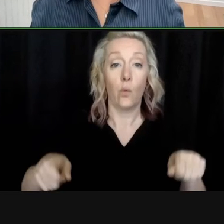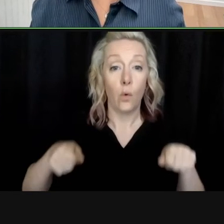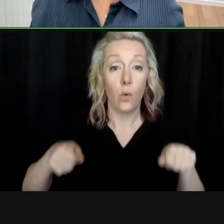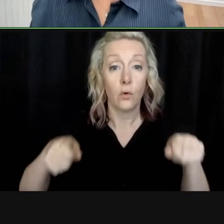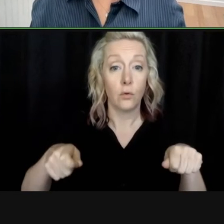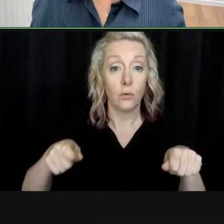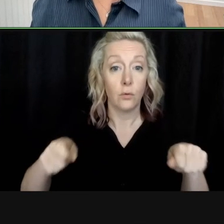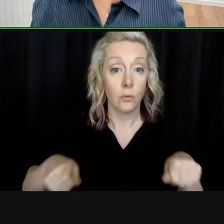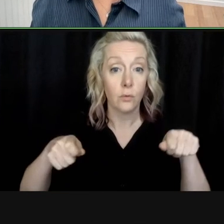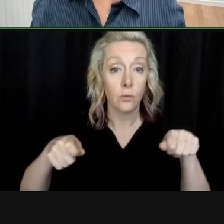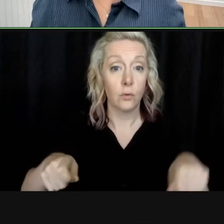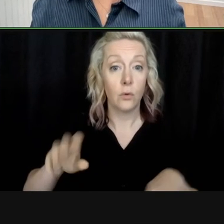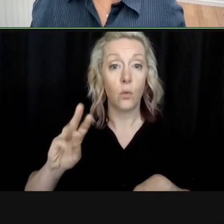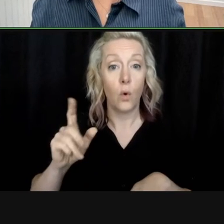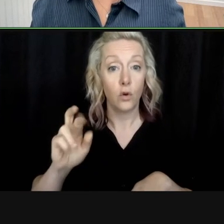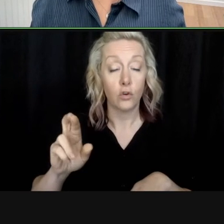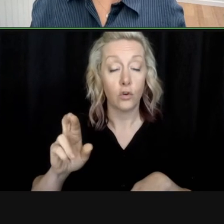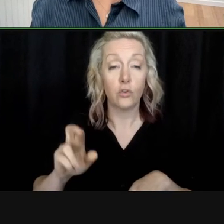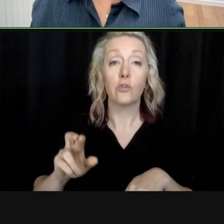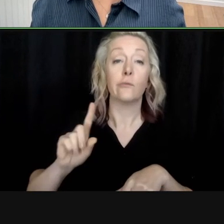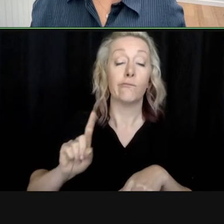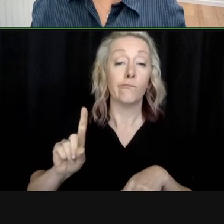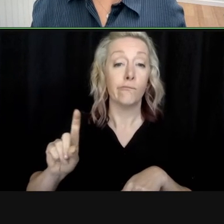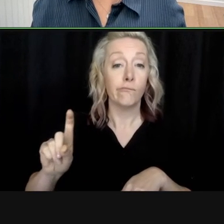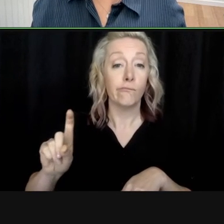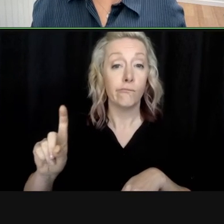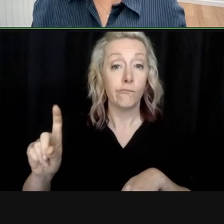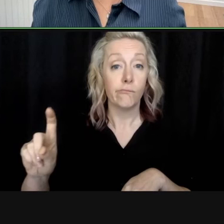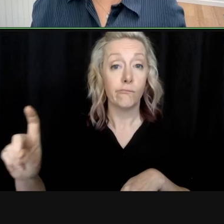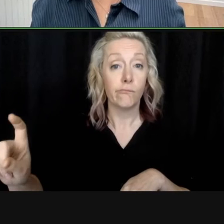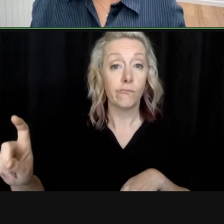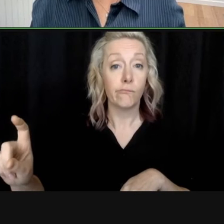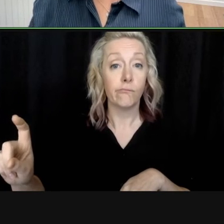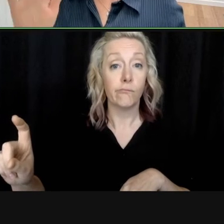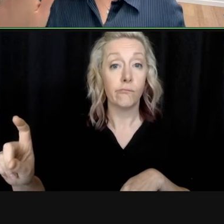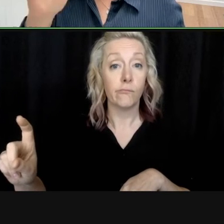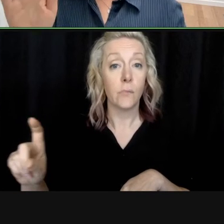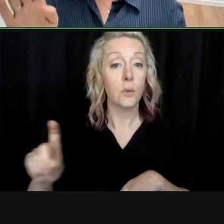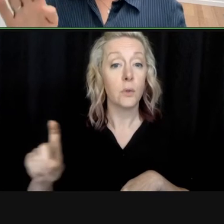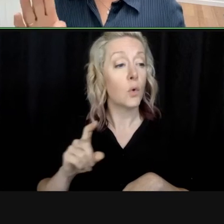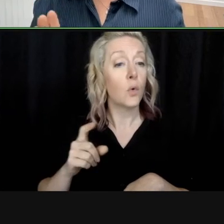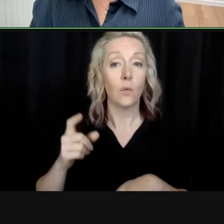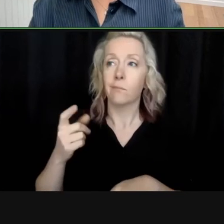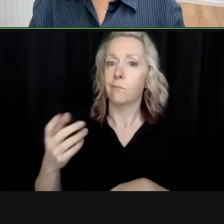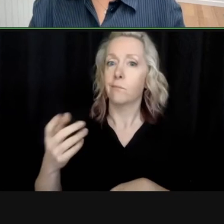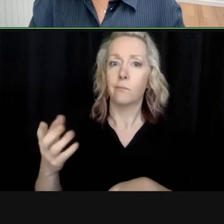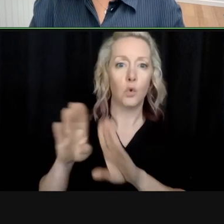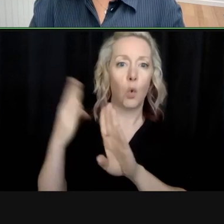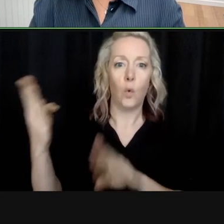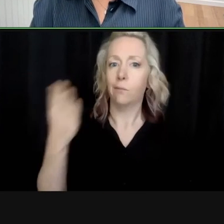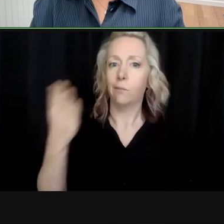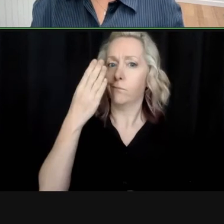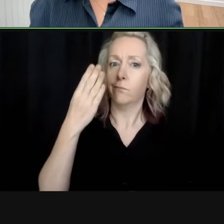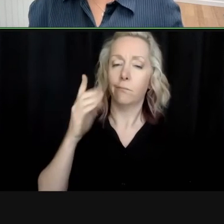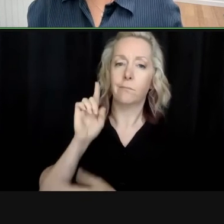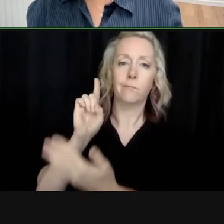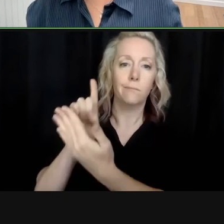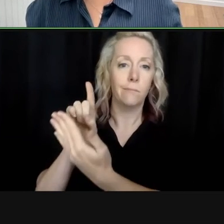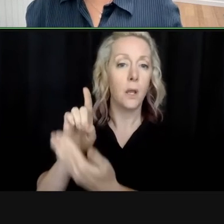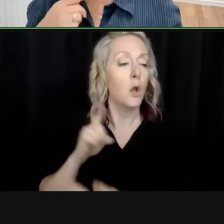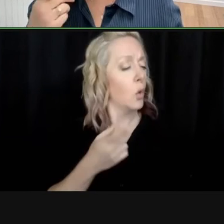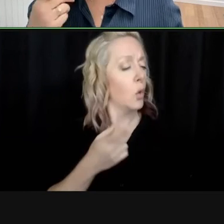the door, and they wanted her to use the word, they said, what do we need to do? The door was closed. And she didn't